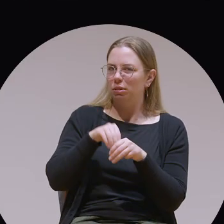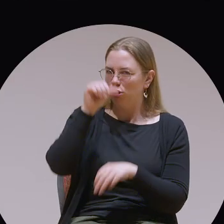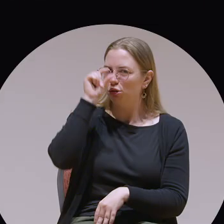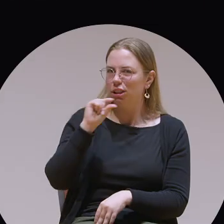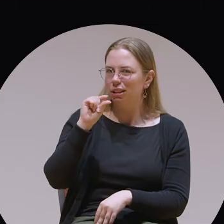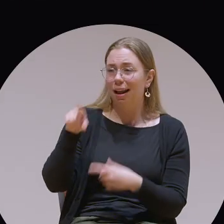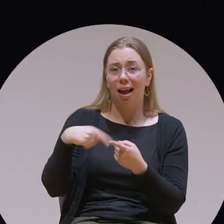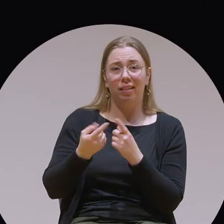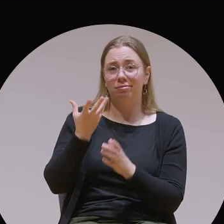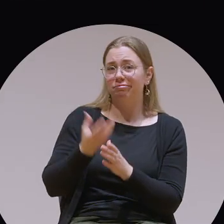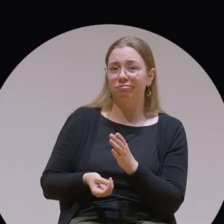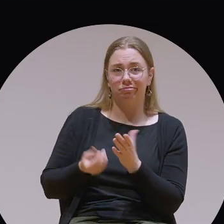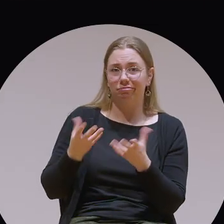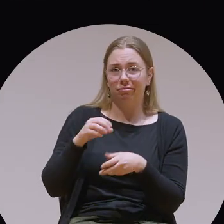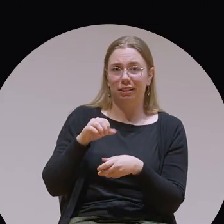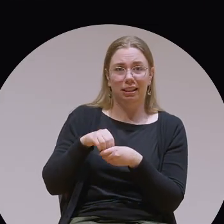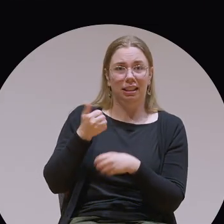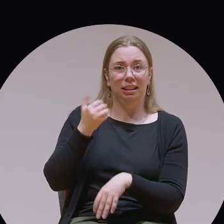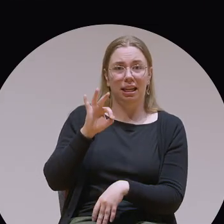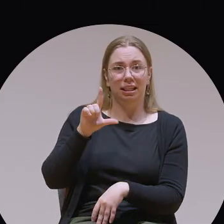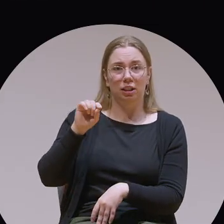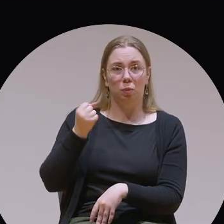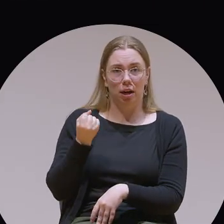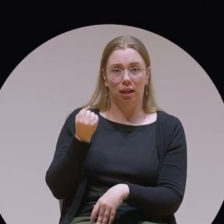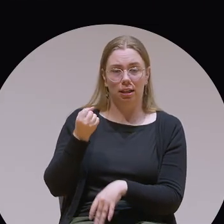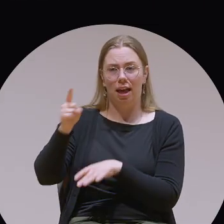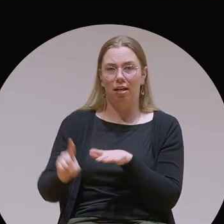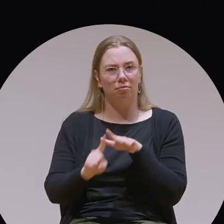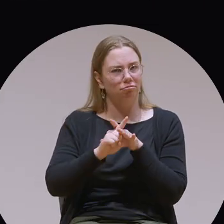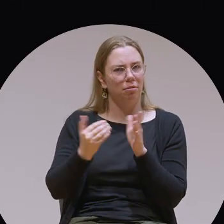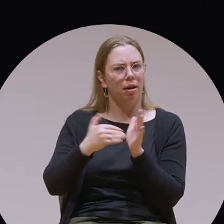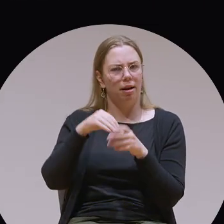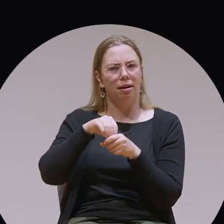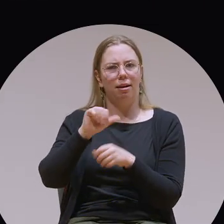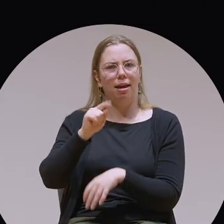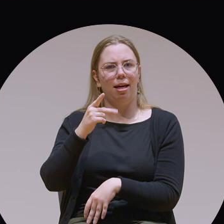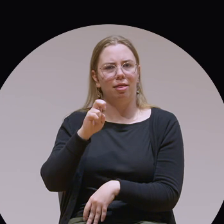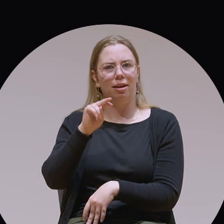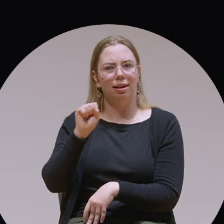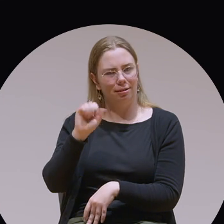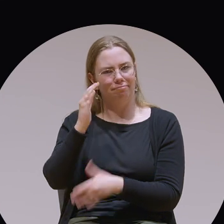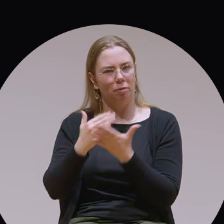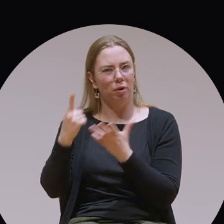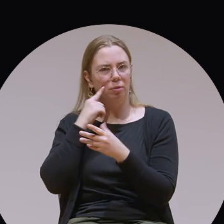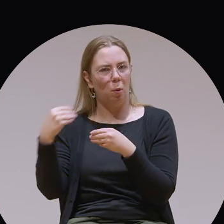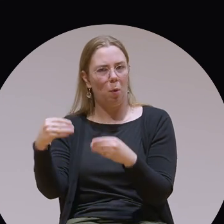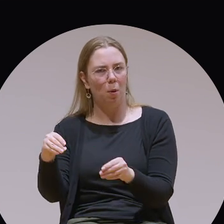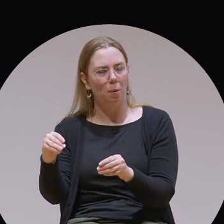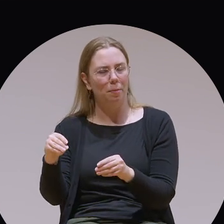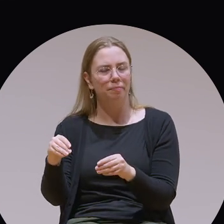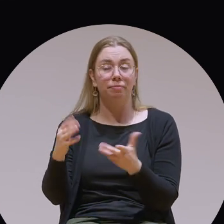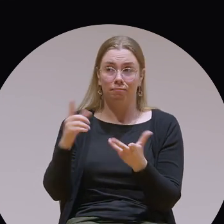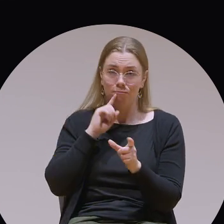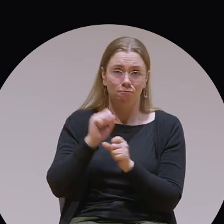from the museum in the 1920s and had reappeared in Athens where it had been sold. And as it was clearly Greek government